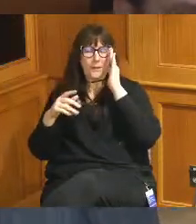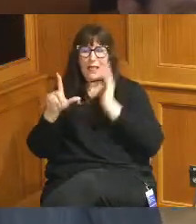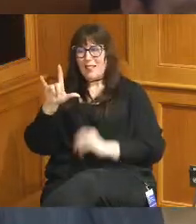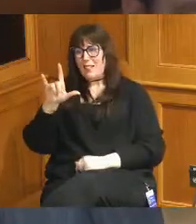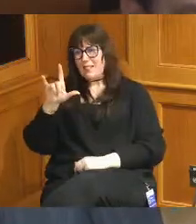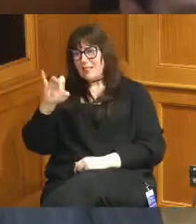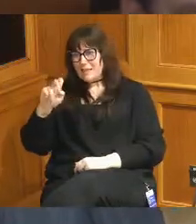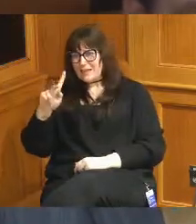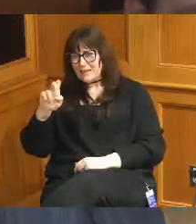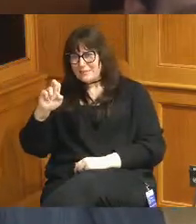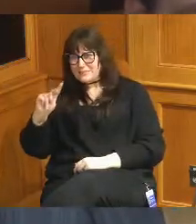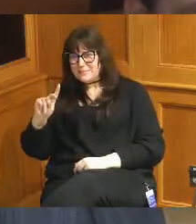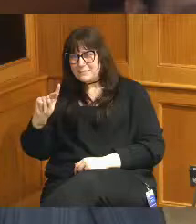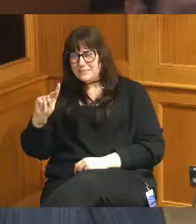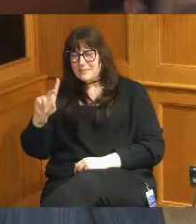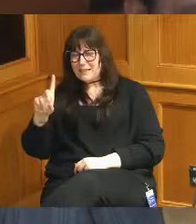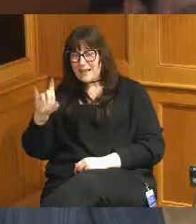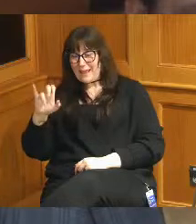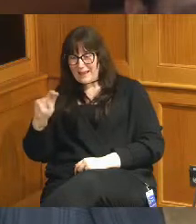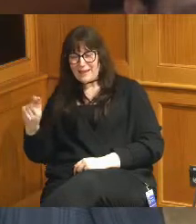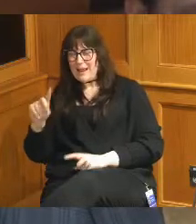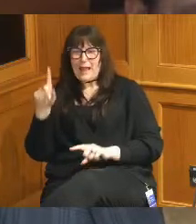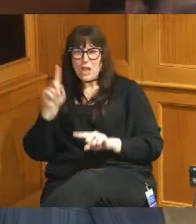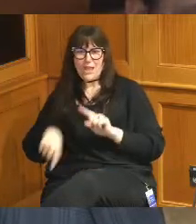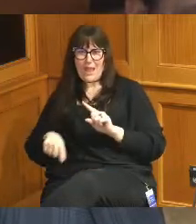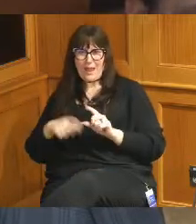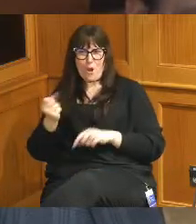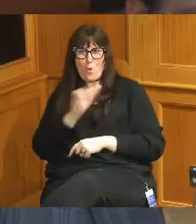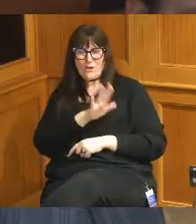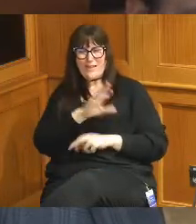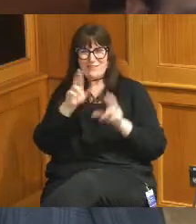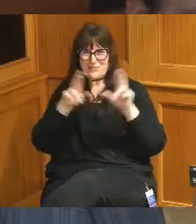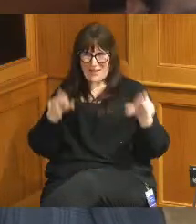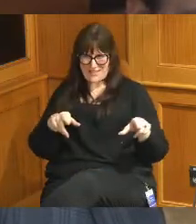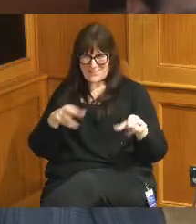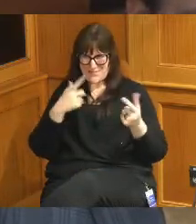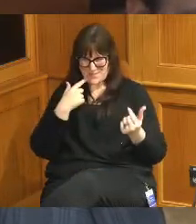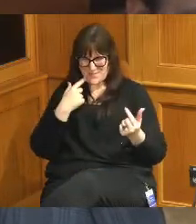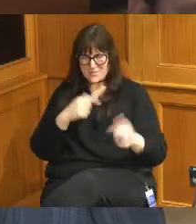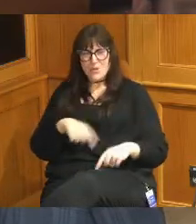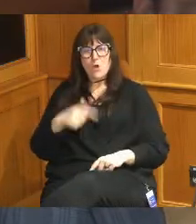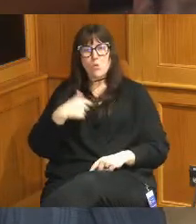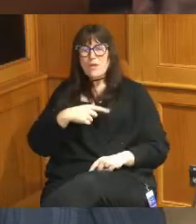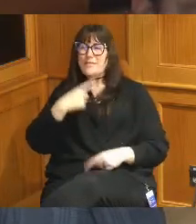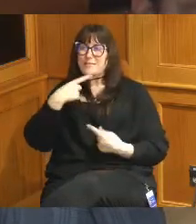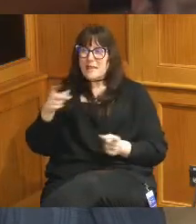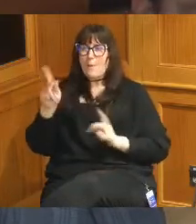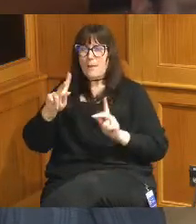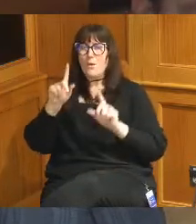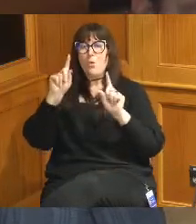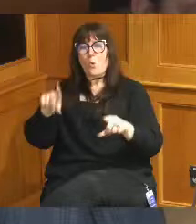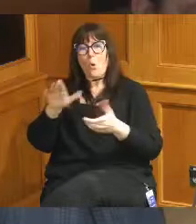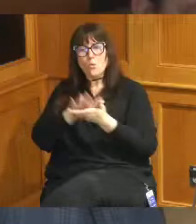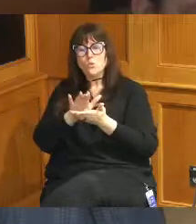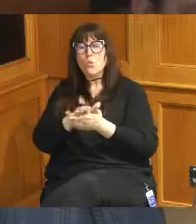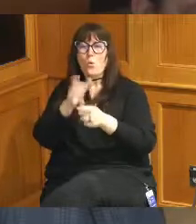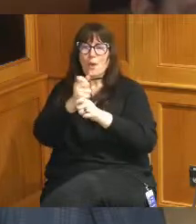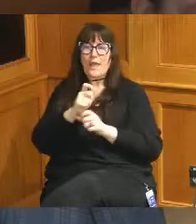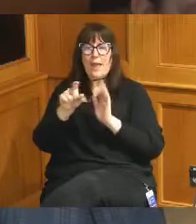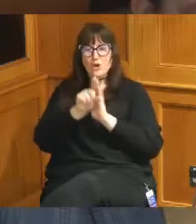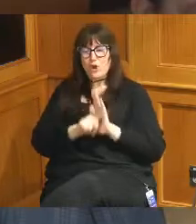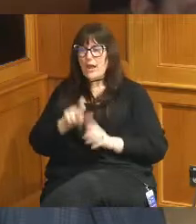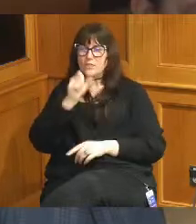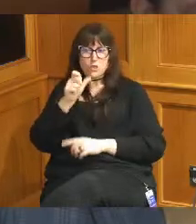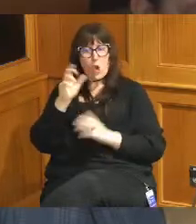his resume. And here's an example of someone who did what we tell people to do: go to school, get grades, don't get